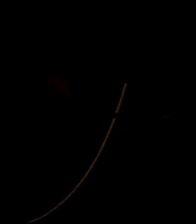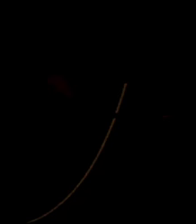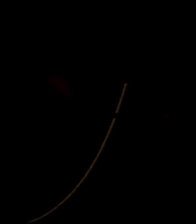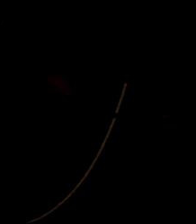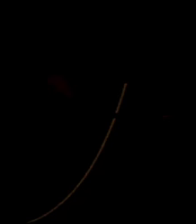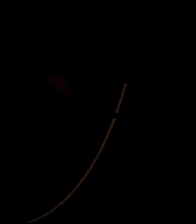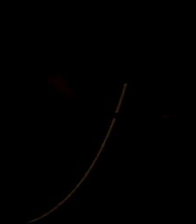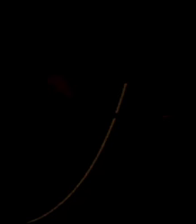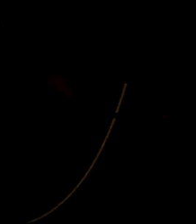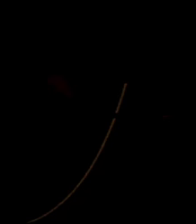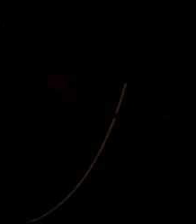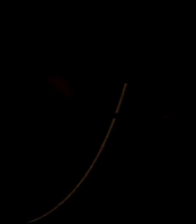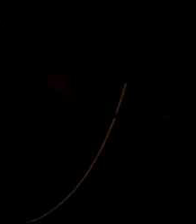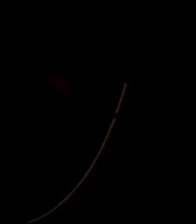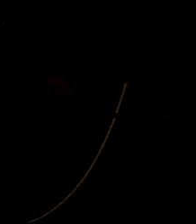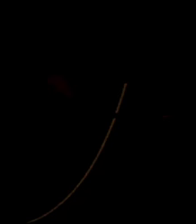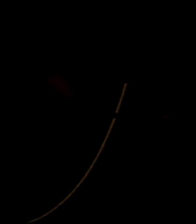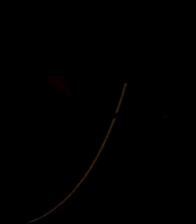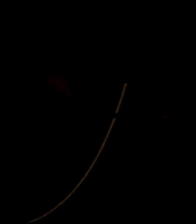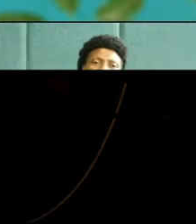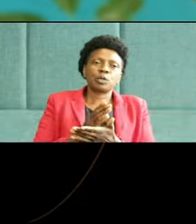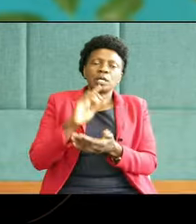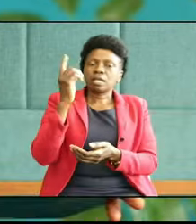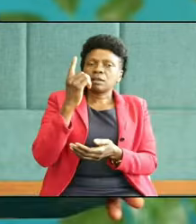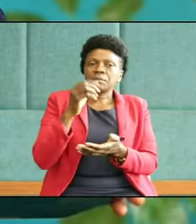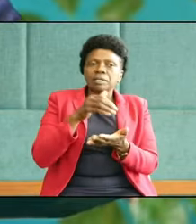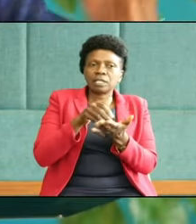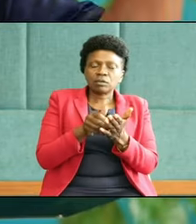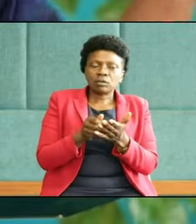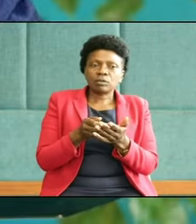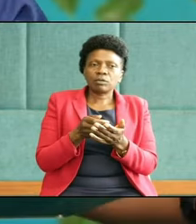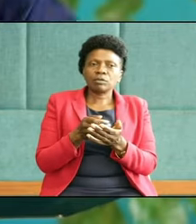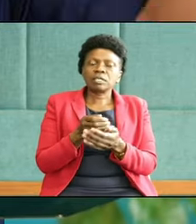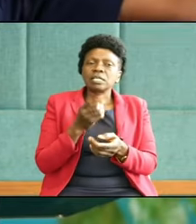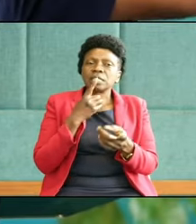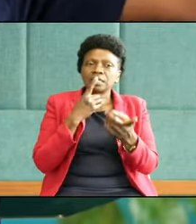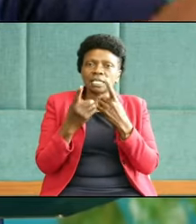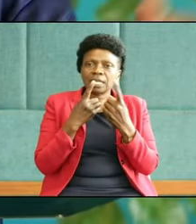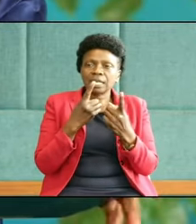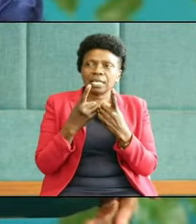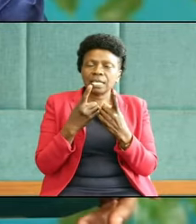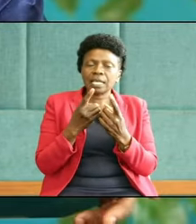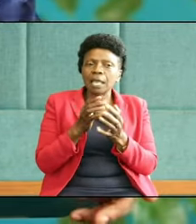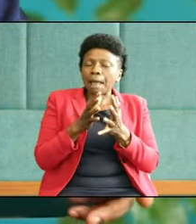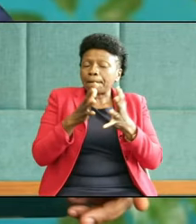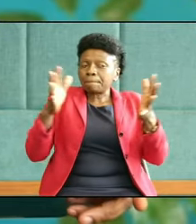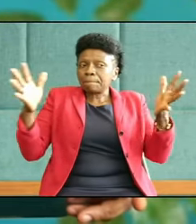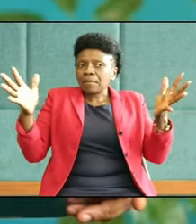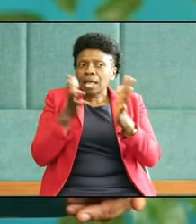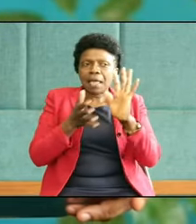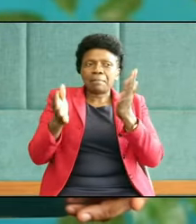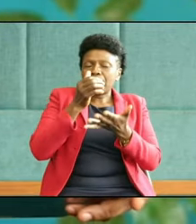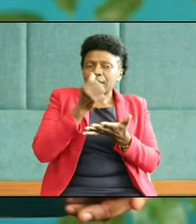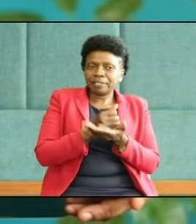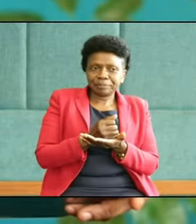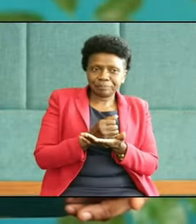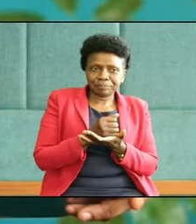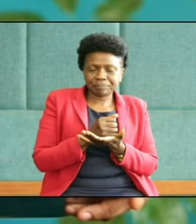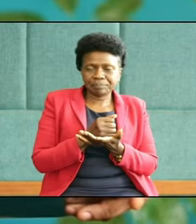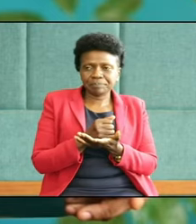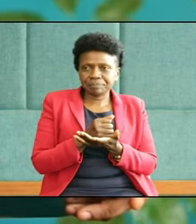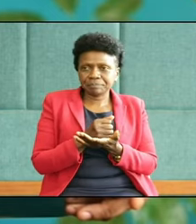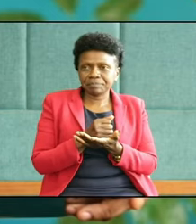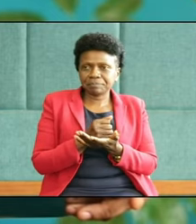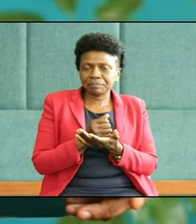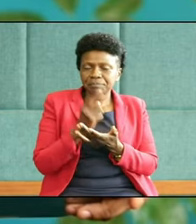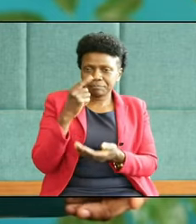free indeed. Nairobi Central, say a Kenyan flavored amen to God's glory.